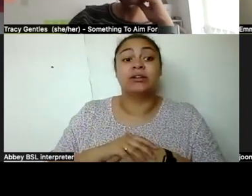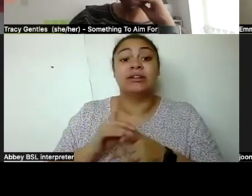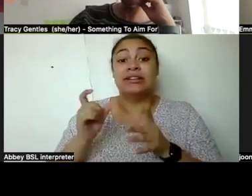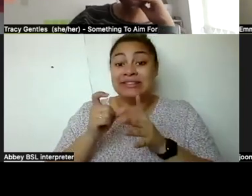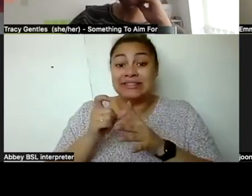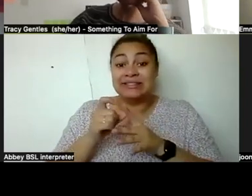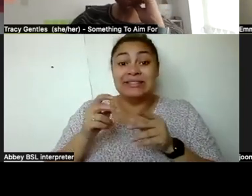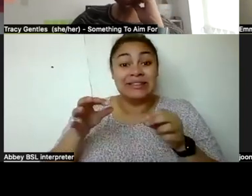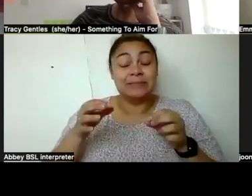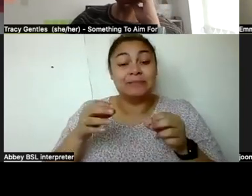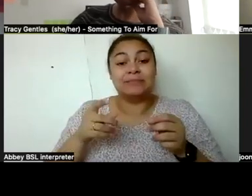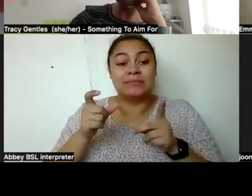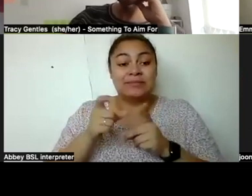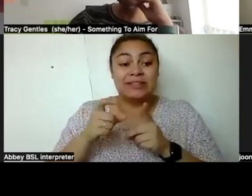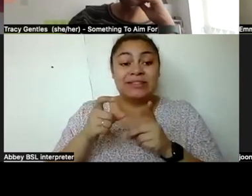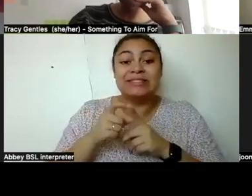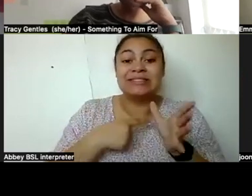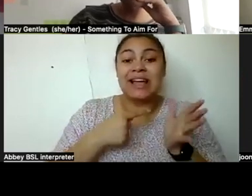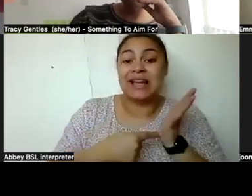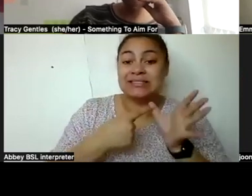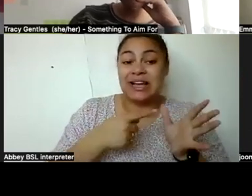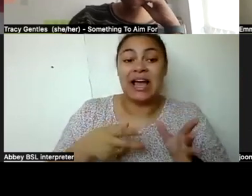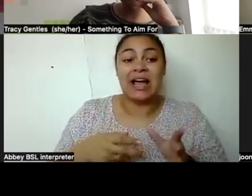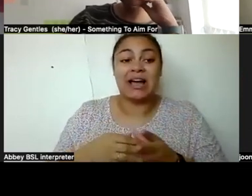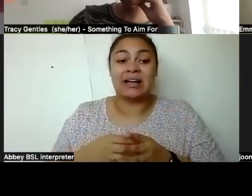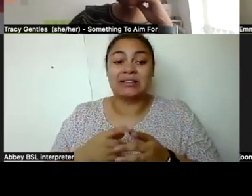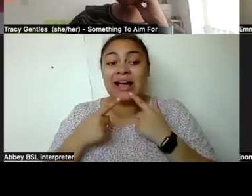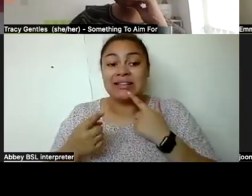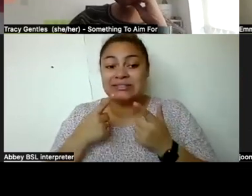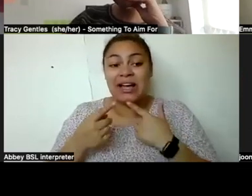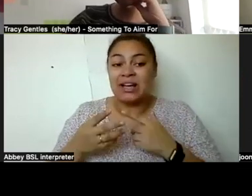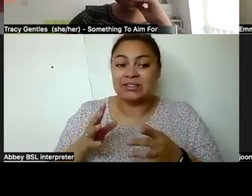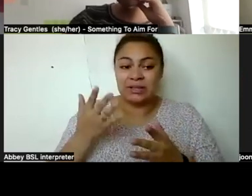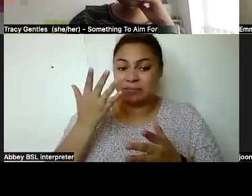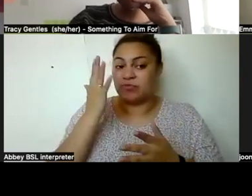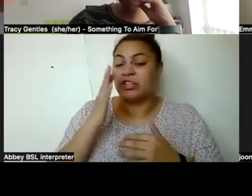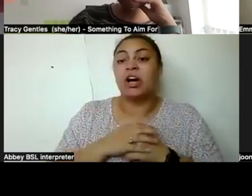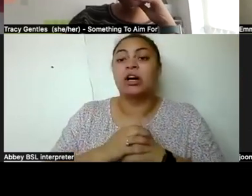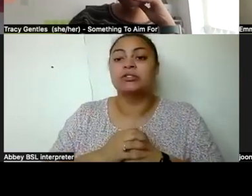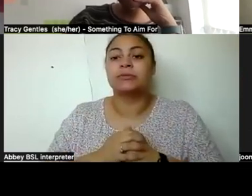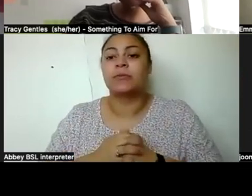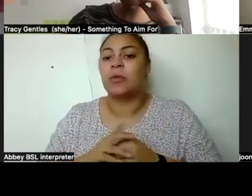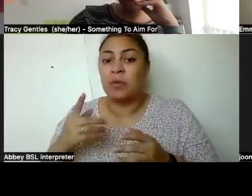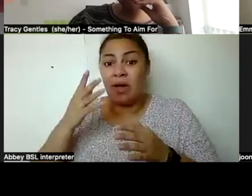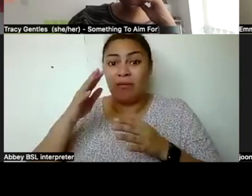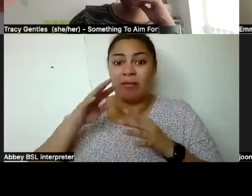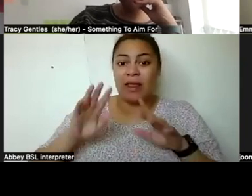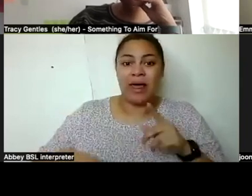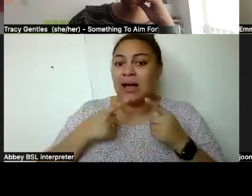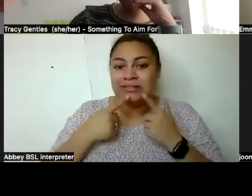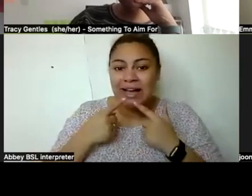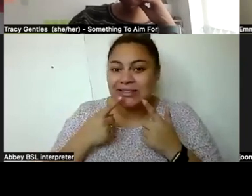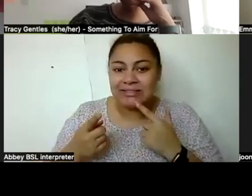is a mirage, and the lack of data is used to excuse the status quo. We don't lack data, we have enough